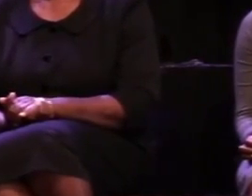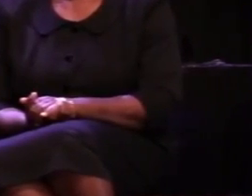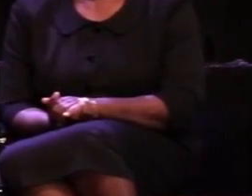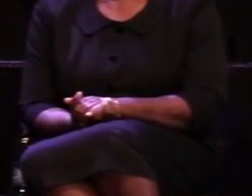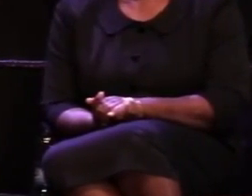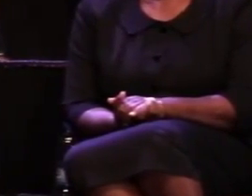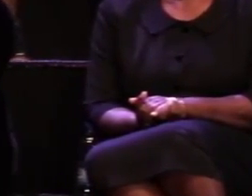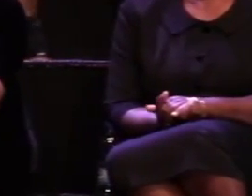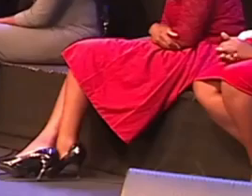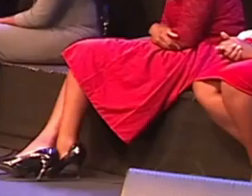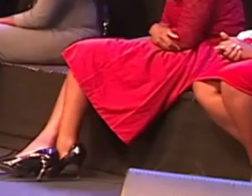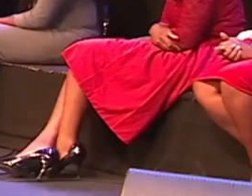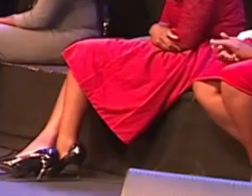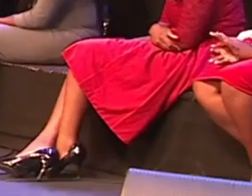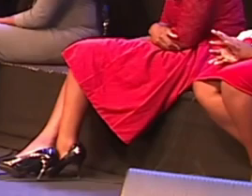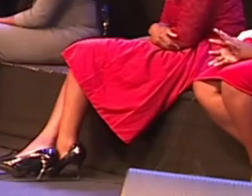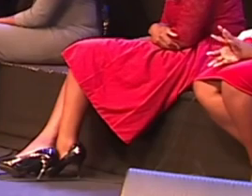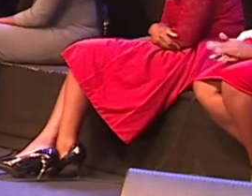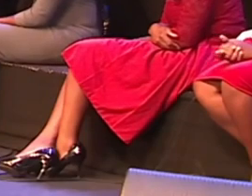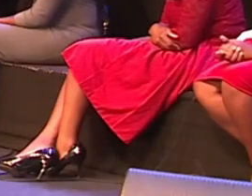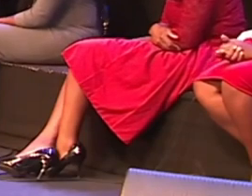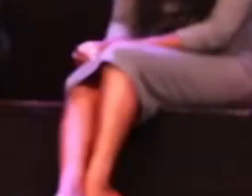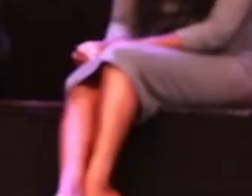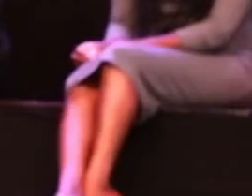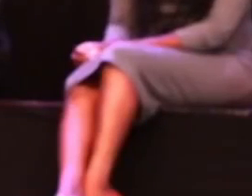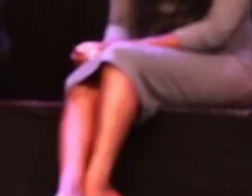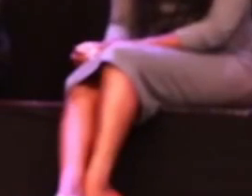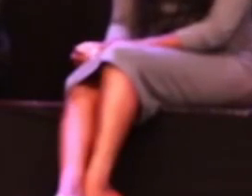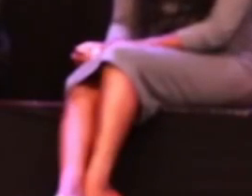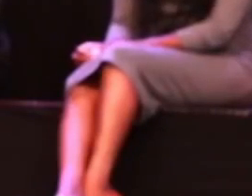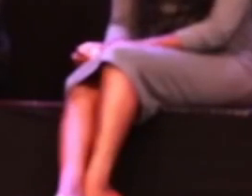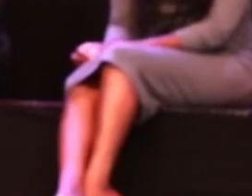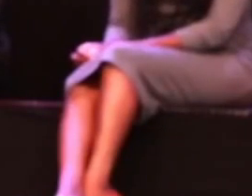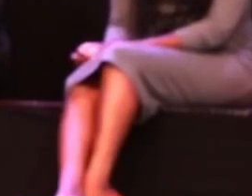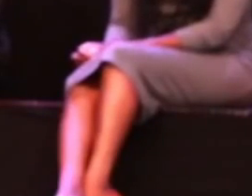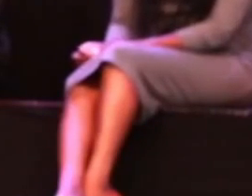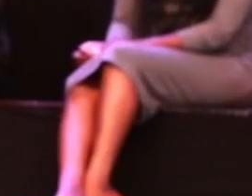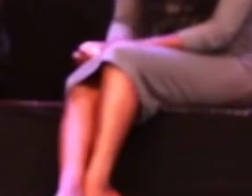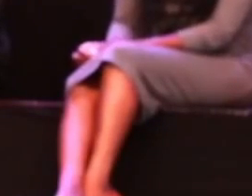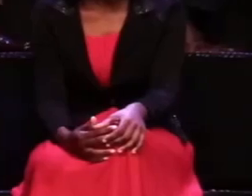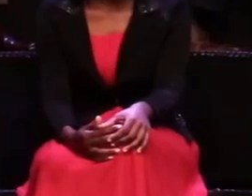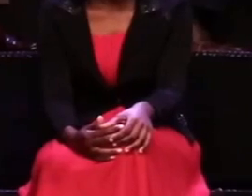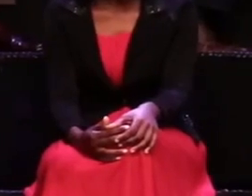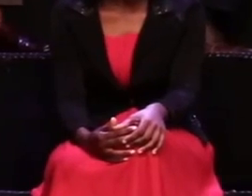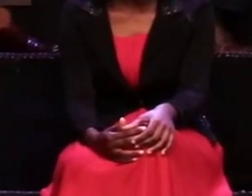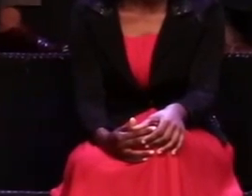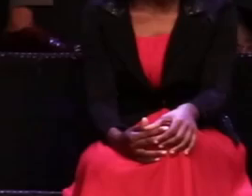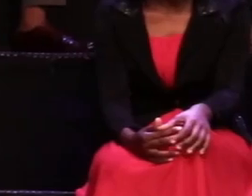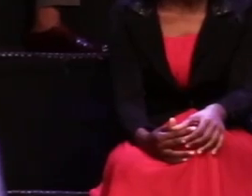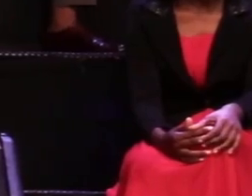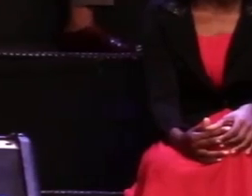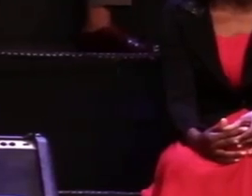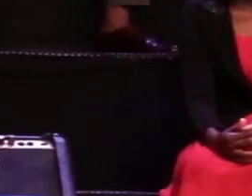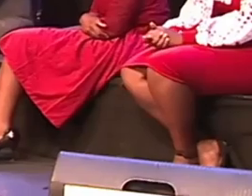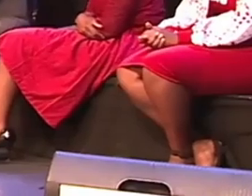penitent child to receive. Plead with them earnestly, plead with them